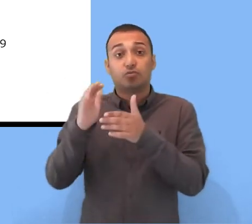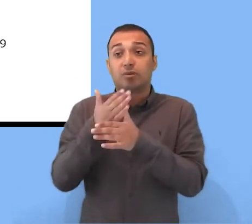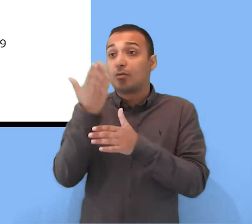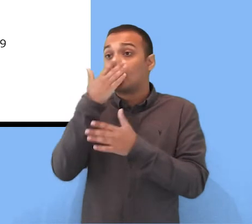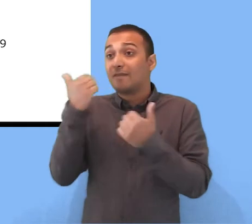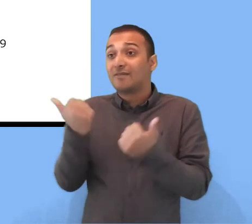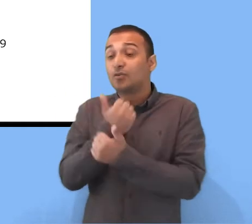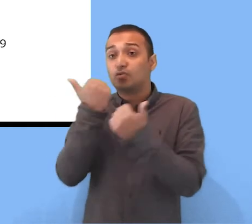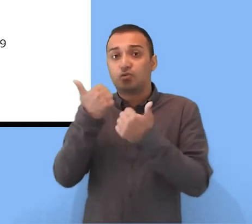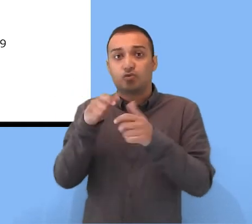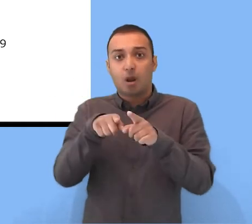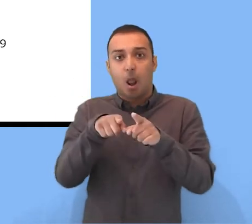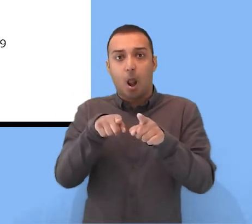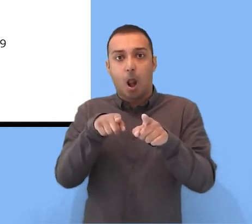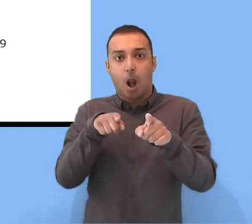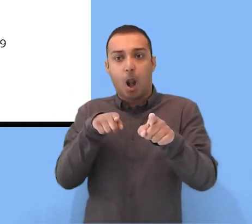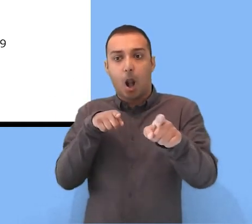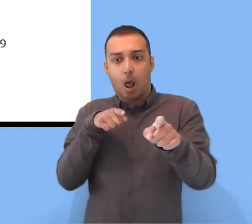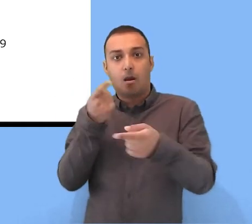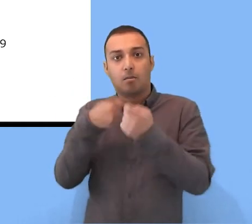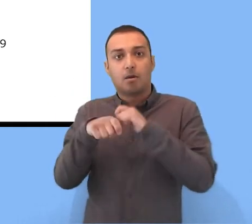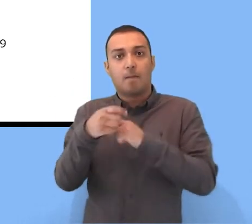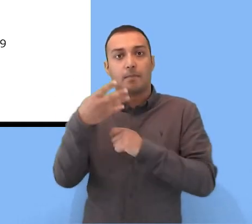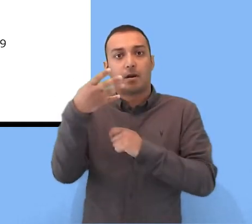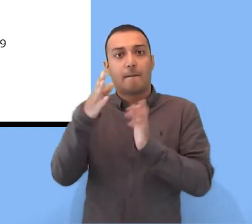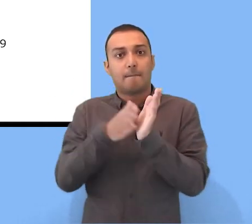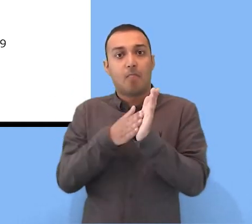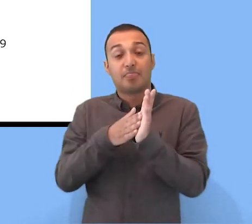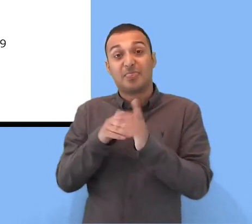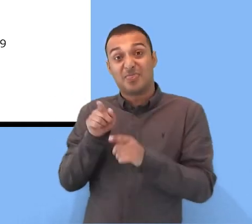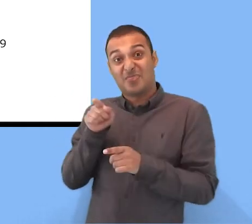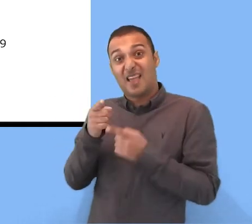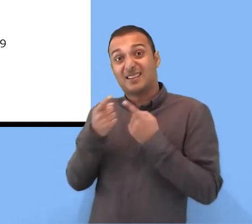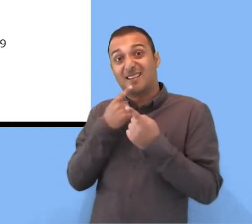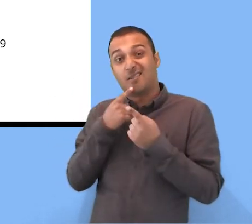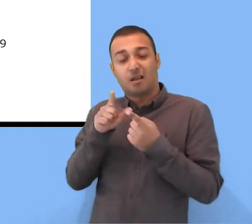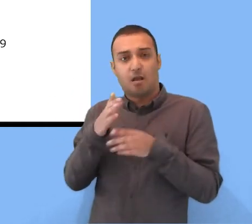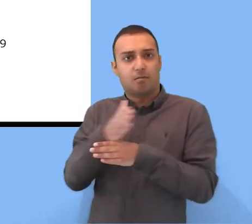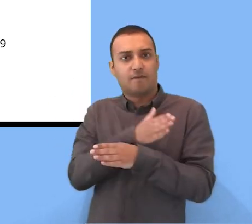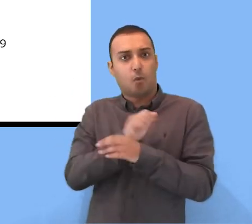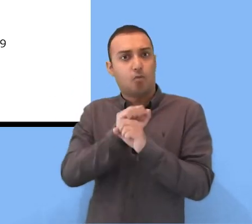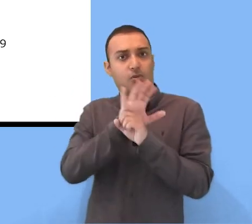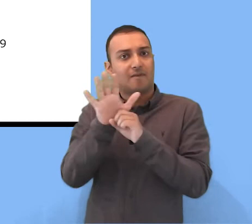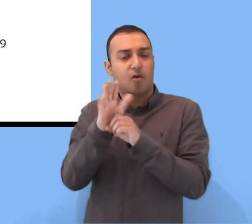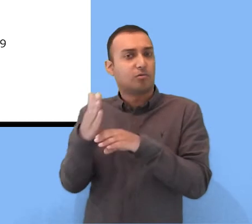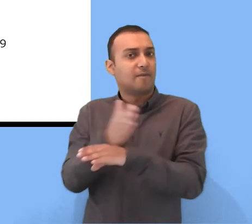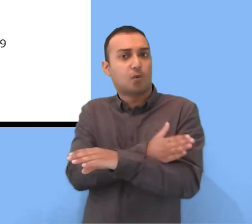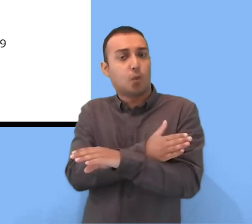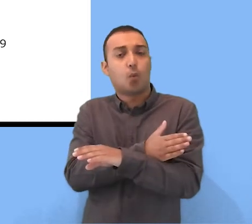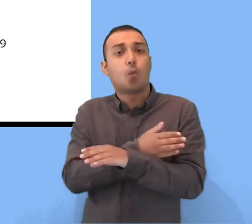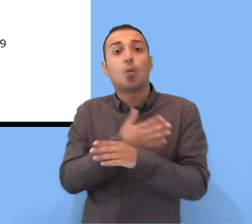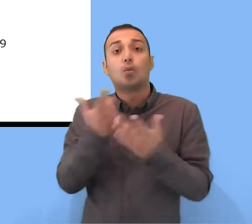Now, this research is from back in 2019, so it's pre-pandemic, and what we know, although we don't have the exact figures, is that the